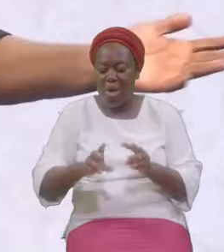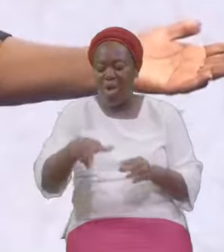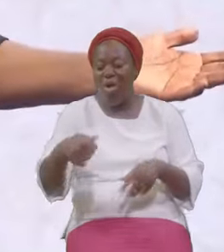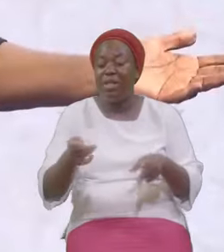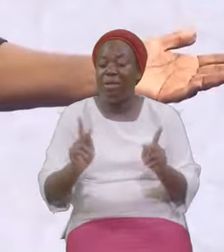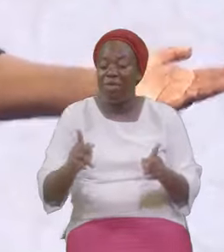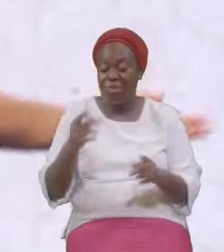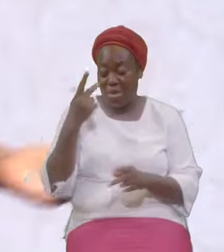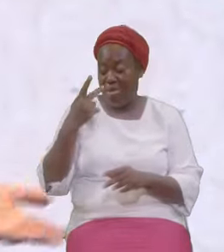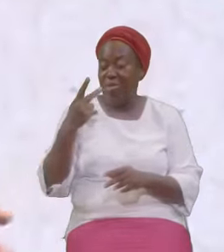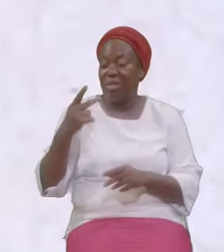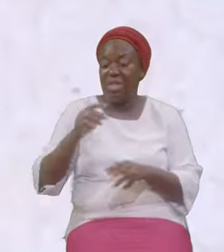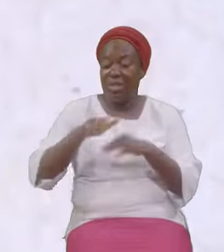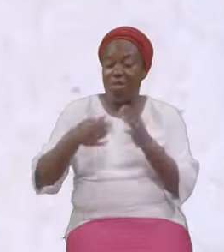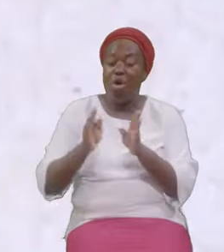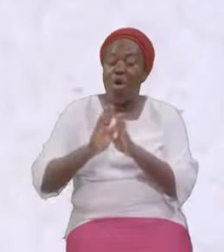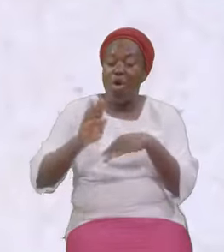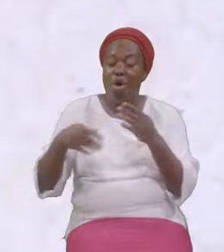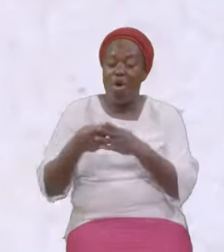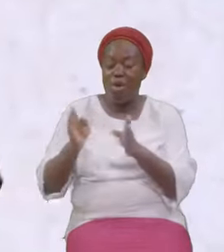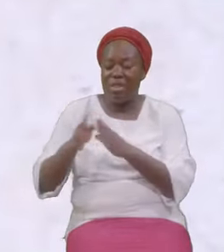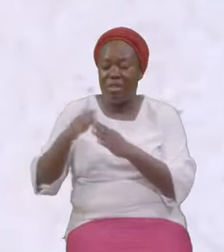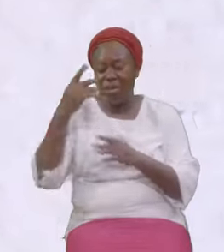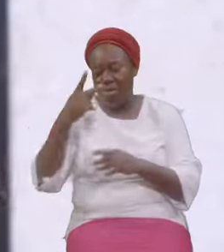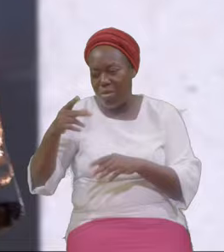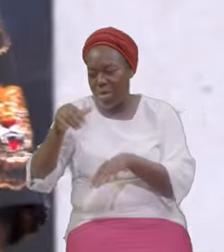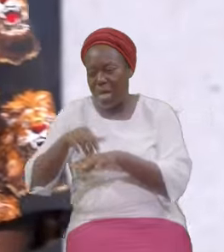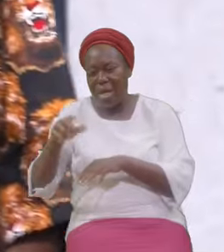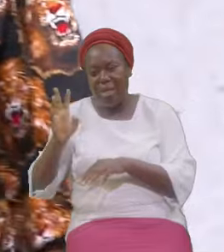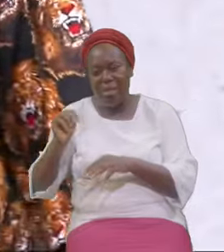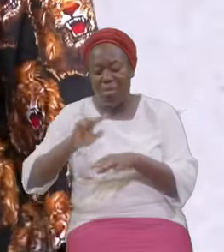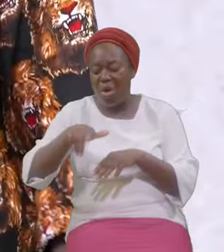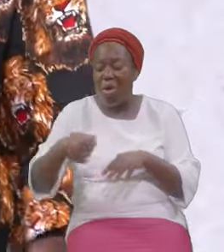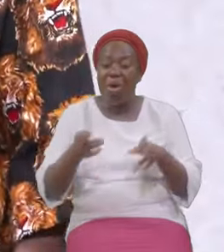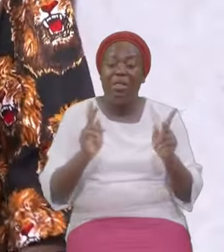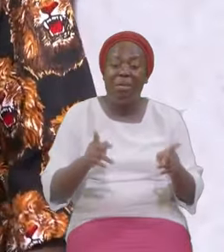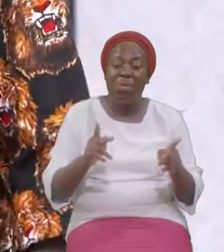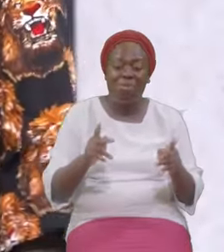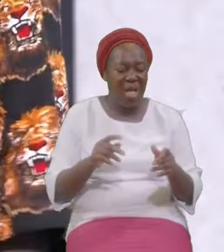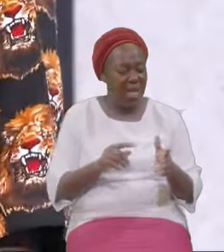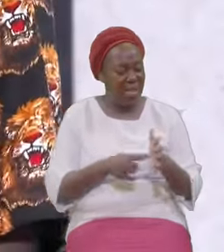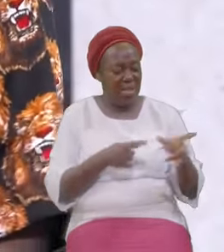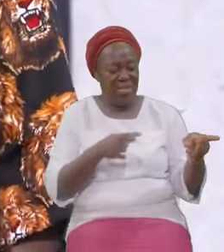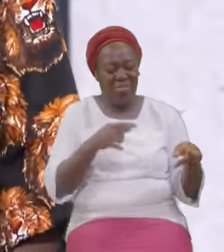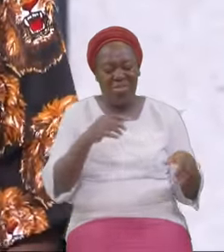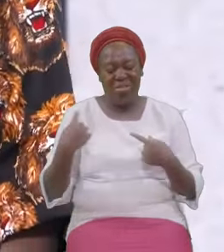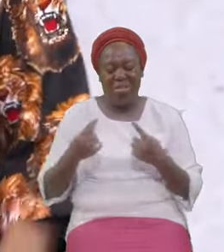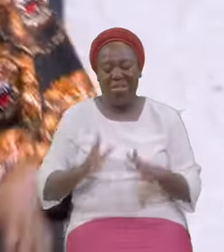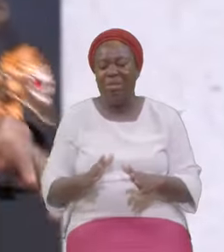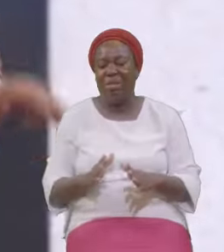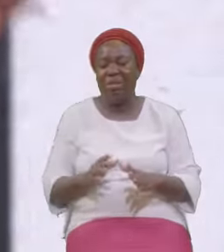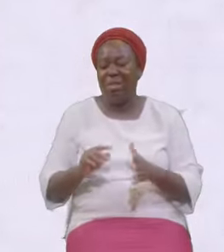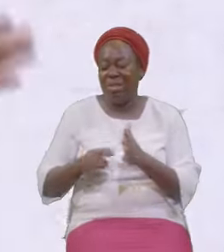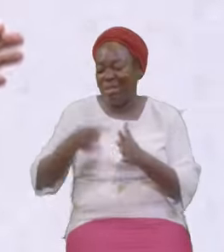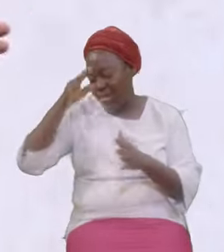whole city looked at him. Other people, this man is a sinner. This man is evil.